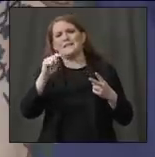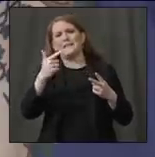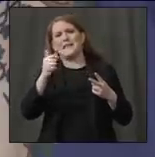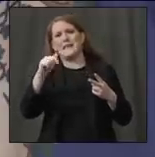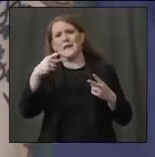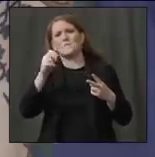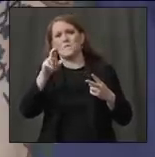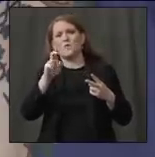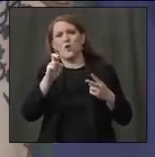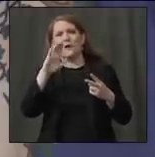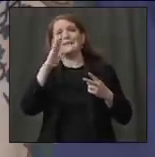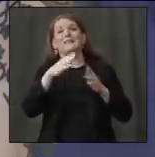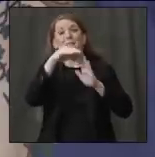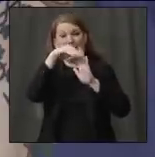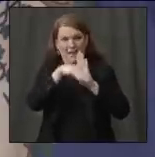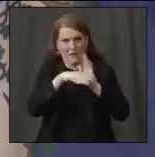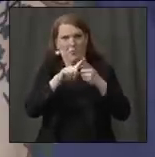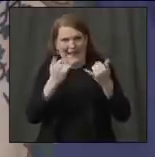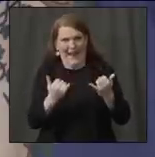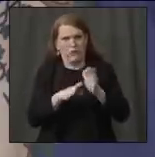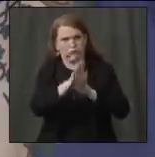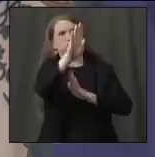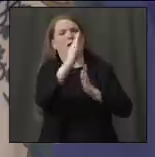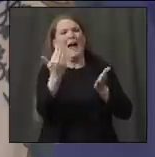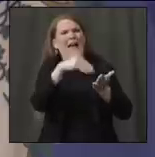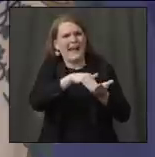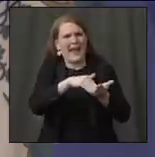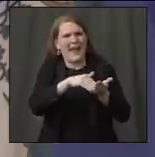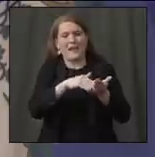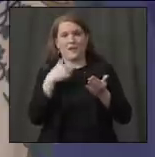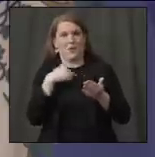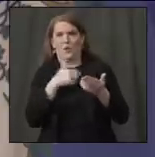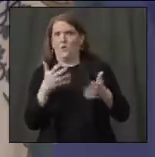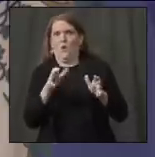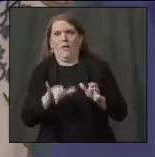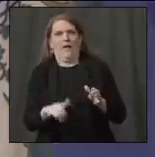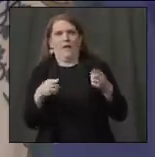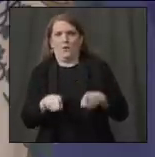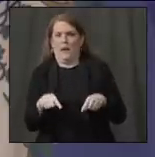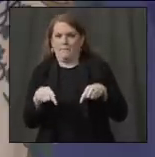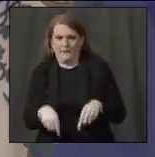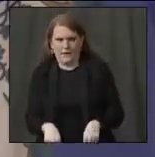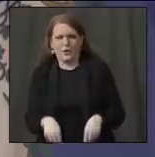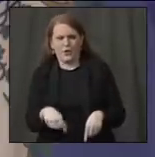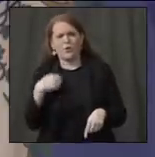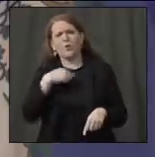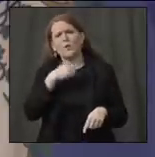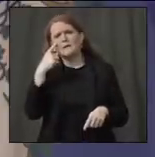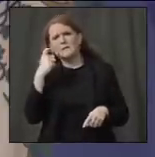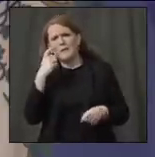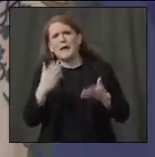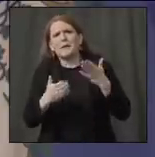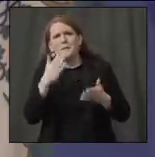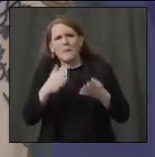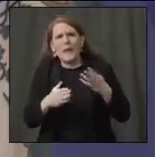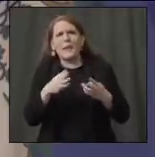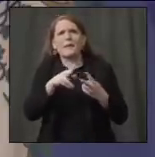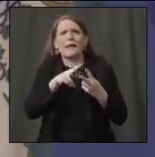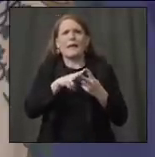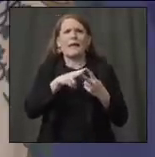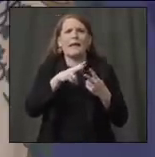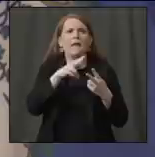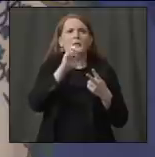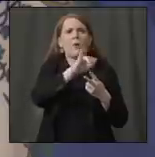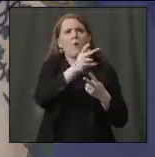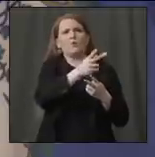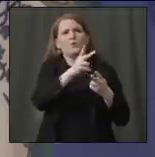here in Connecticut. But one of the reasons is Hong Kong has a lot of flights going in and out. Singapore has migrant labor in and out.